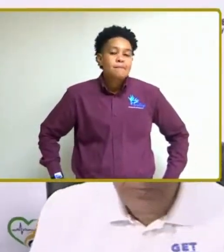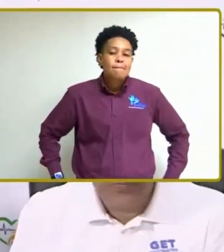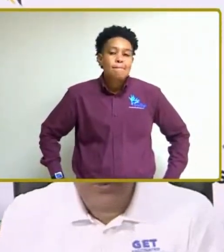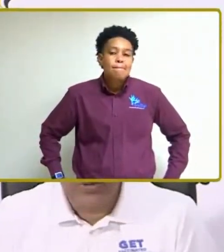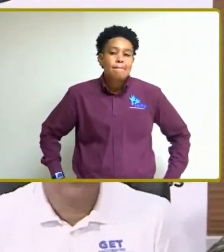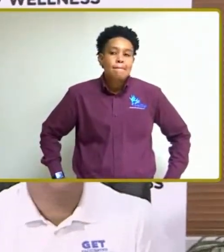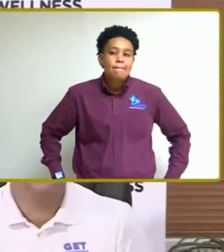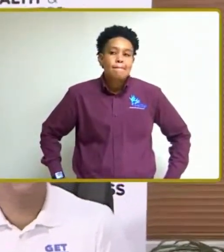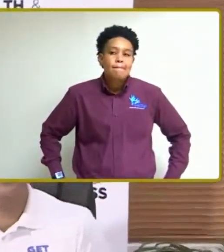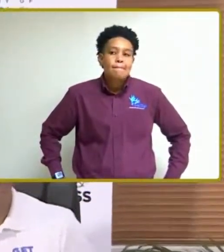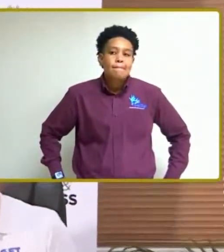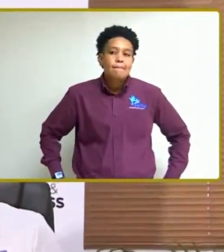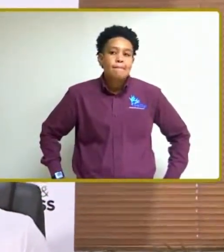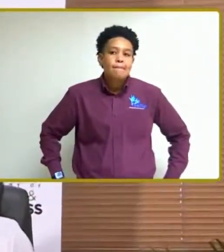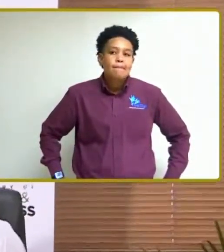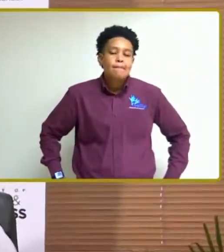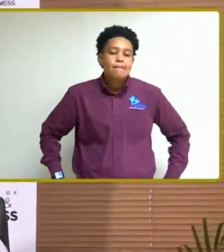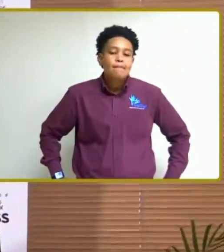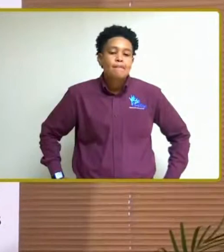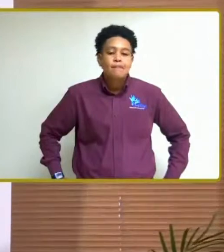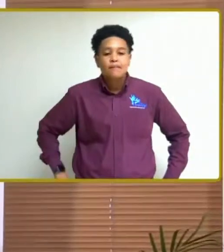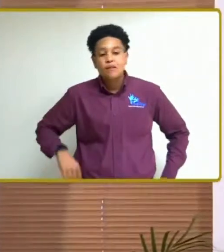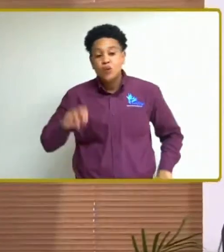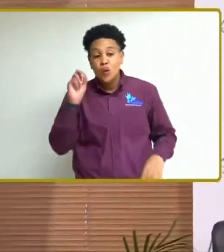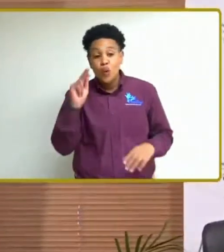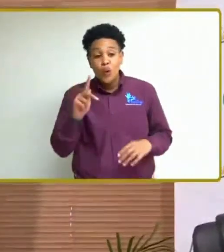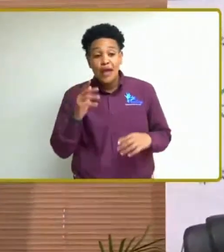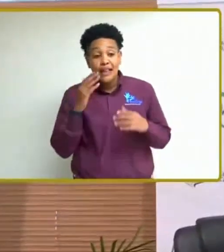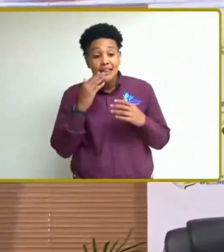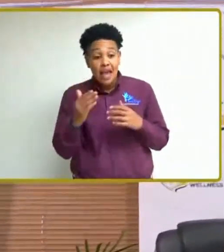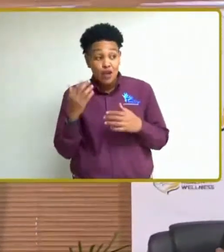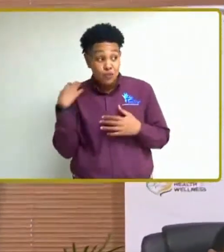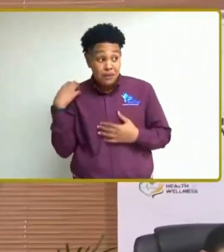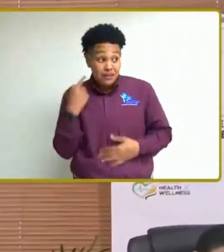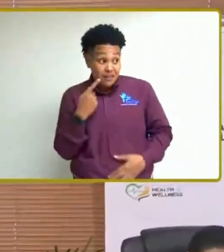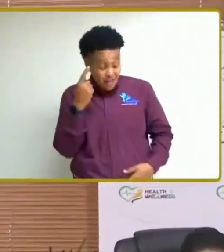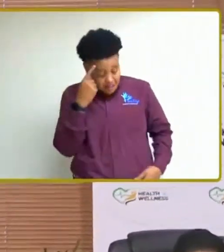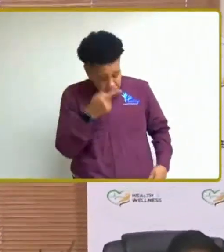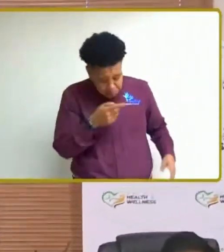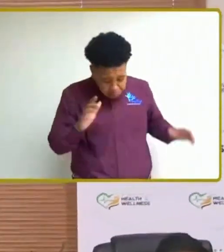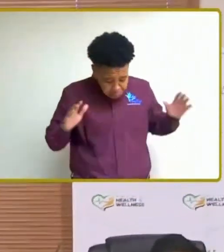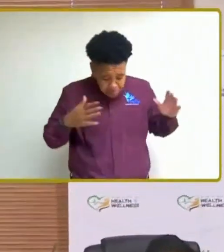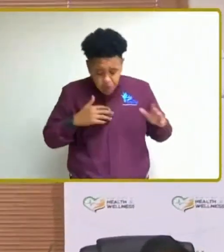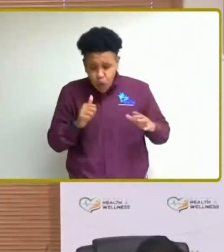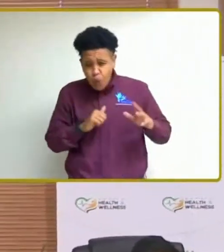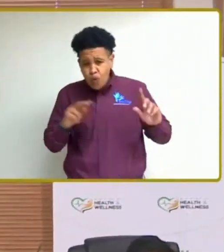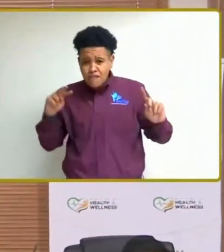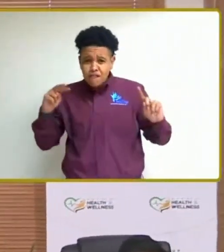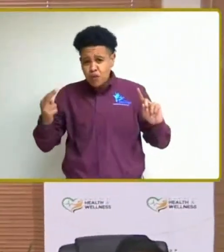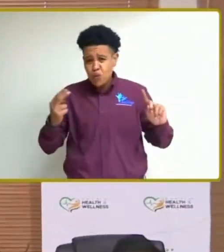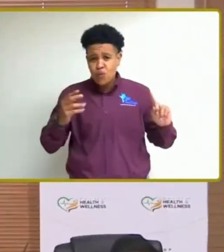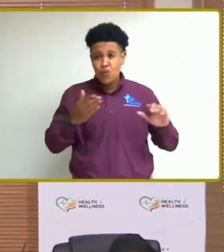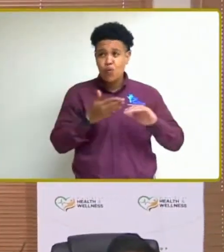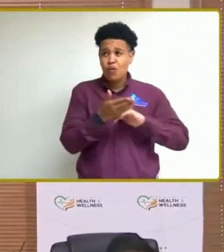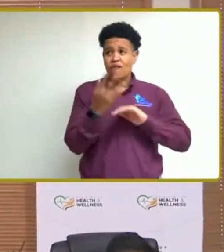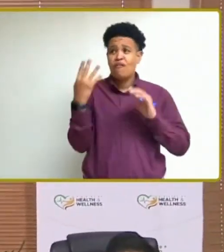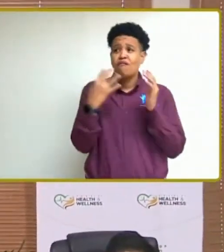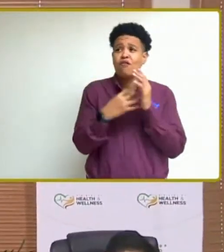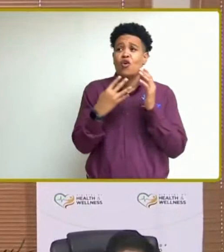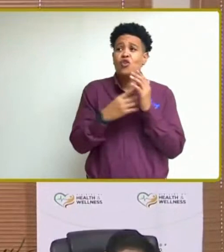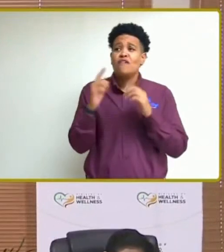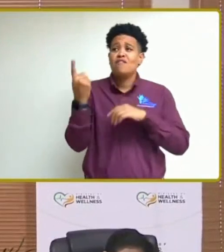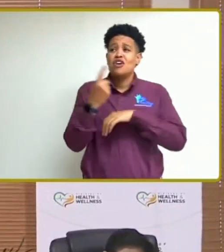Okay, thank you very much, PS. I think it's my own view is that over 4,000 on day